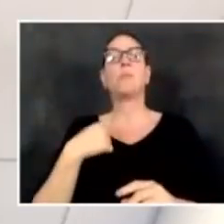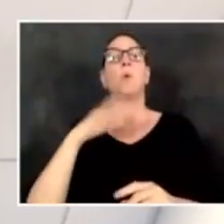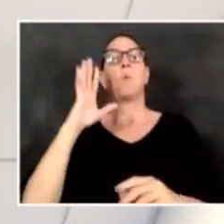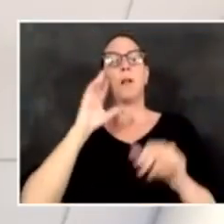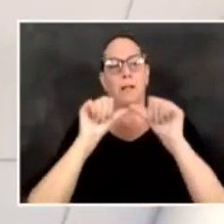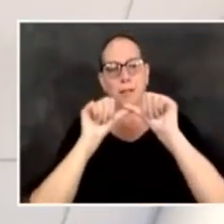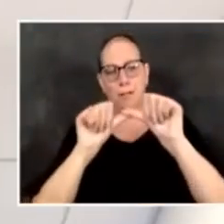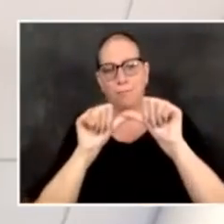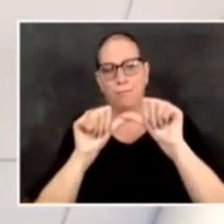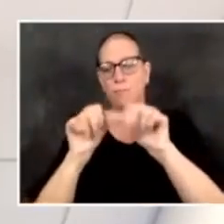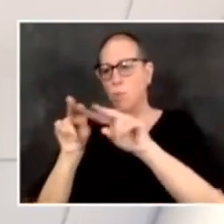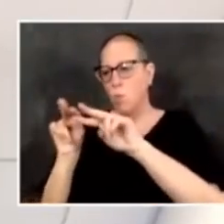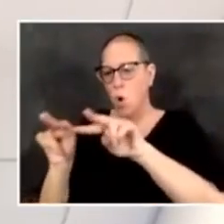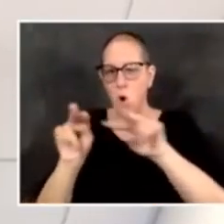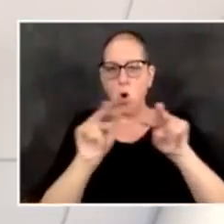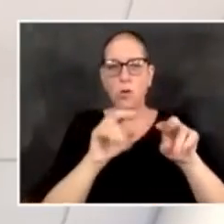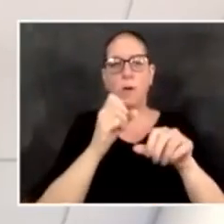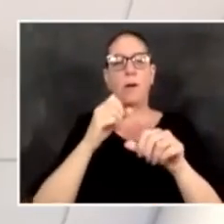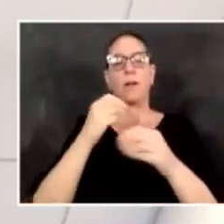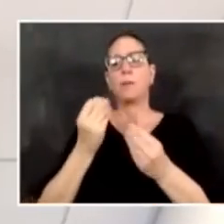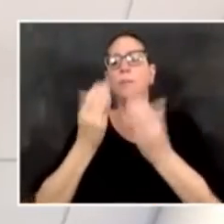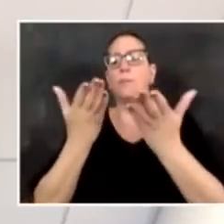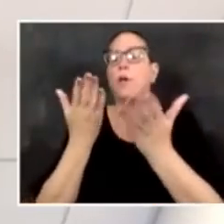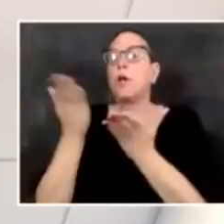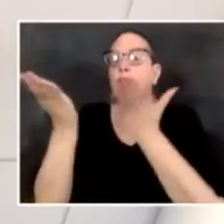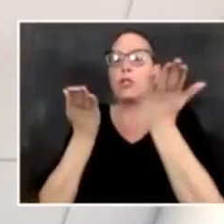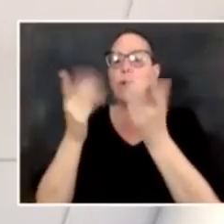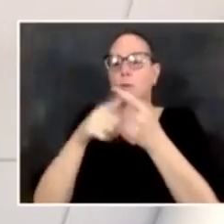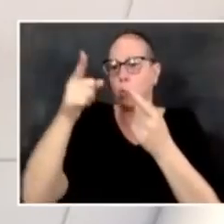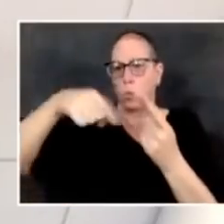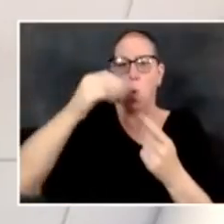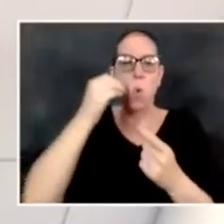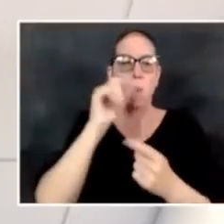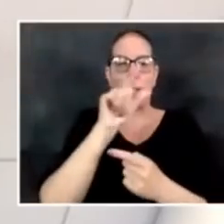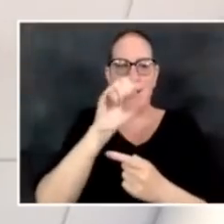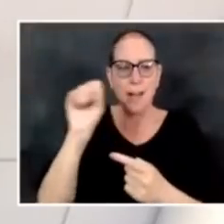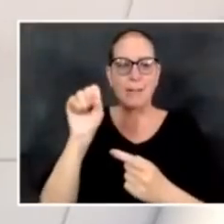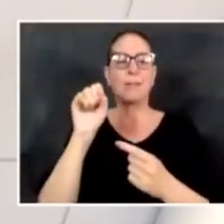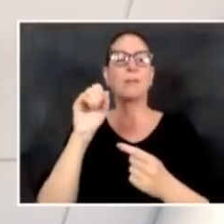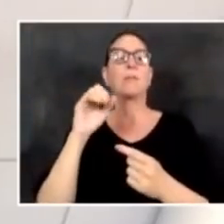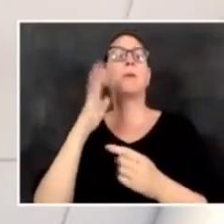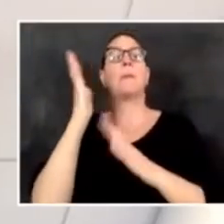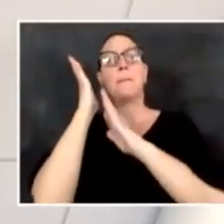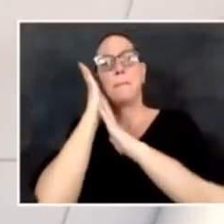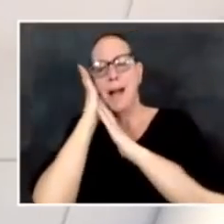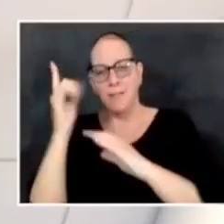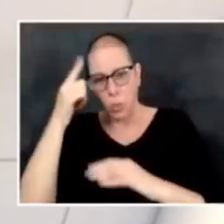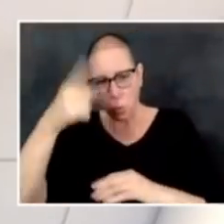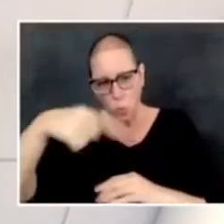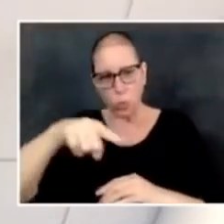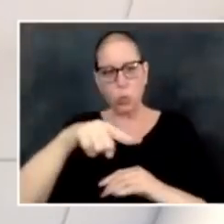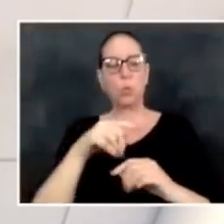appropriate supportive services, where we can help people get on the road to remaining off the streets.